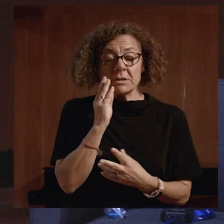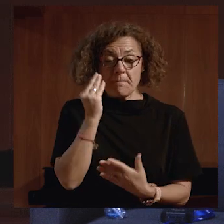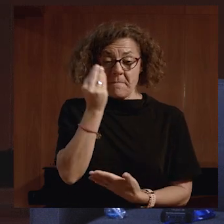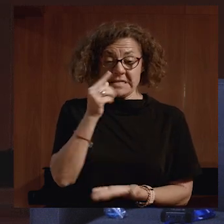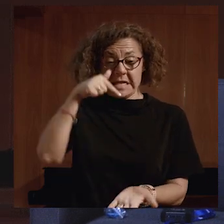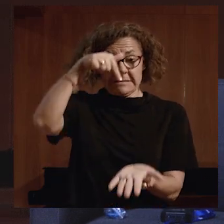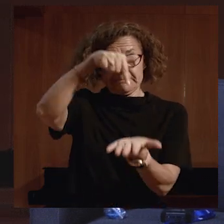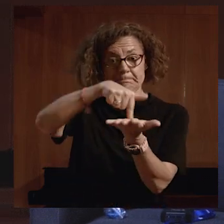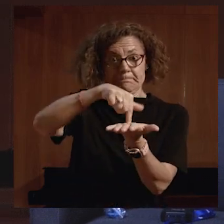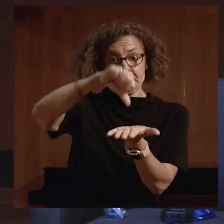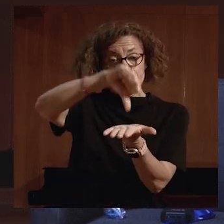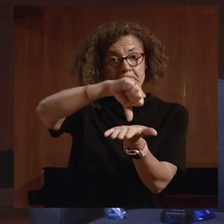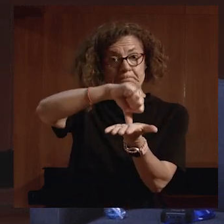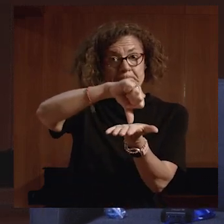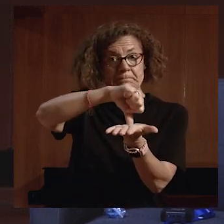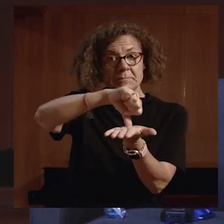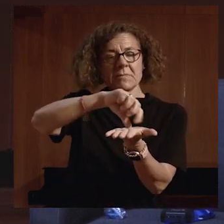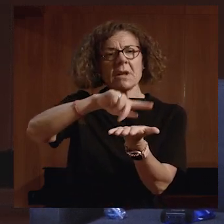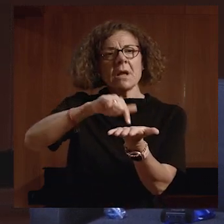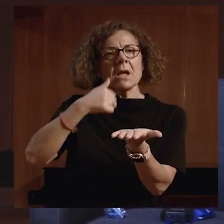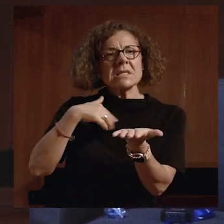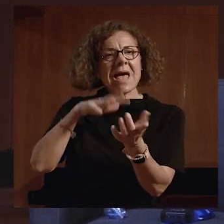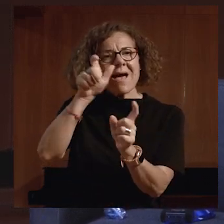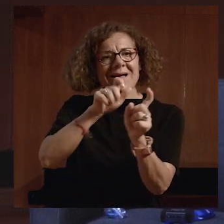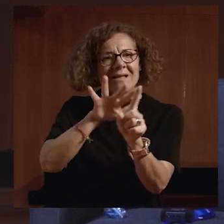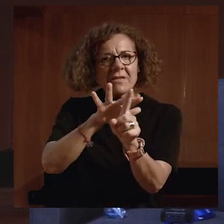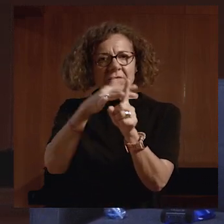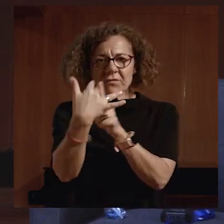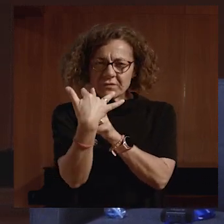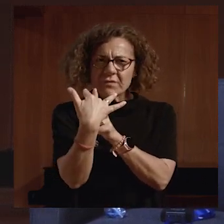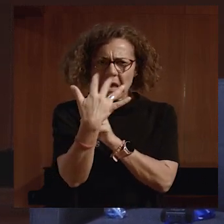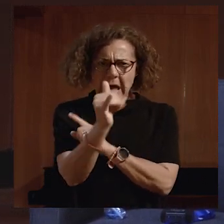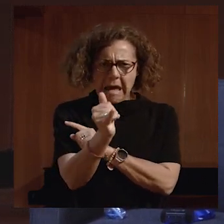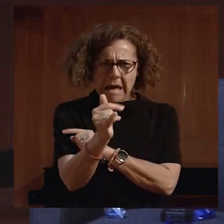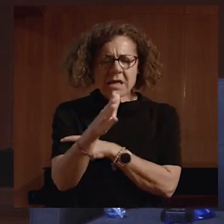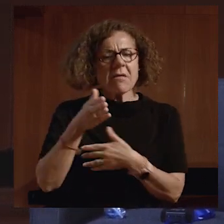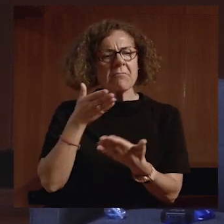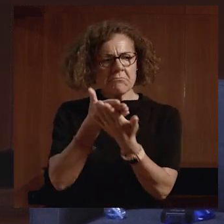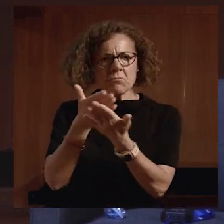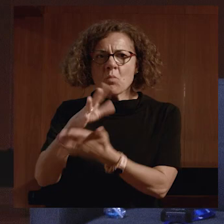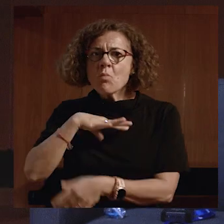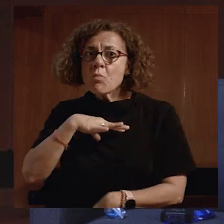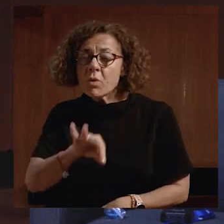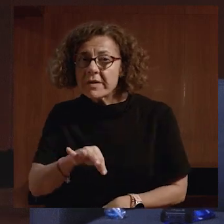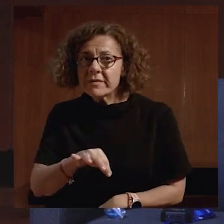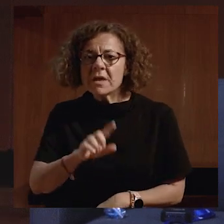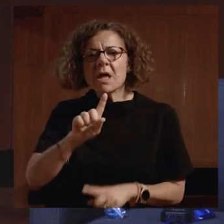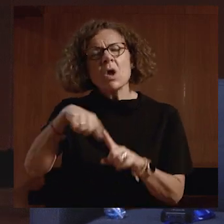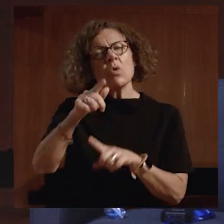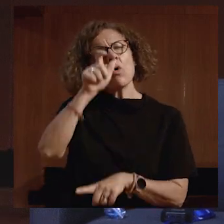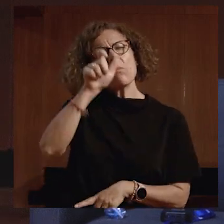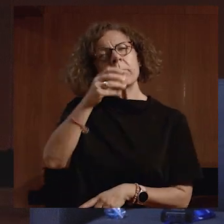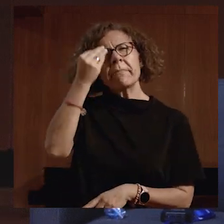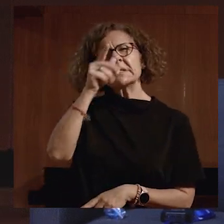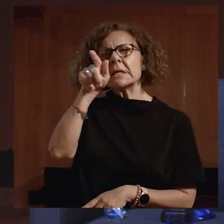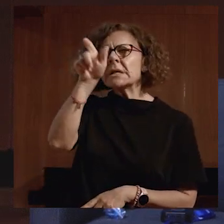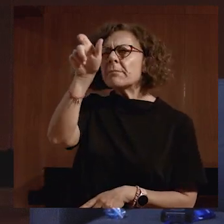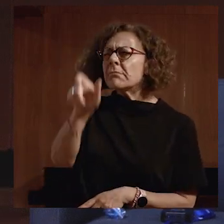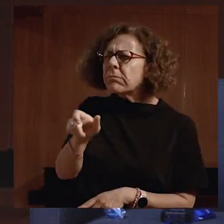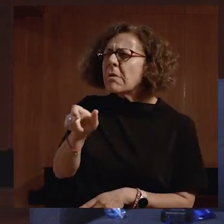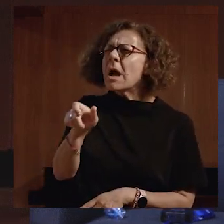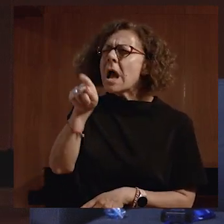already who are helping you, and then you take each person and you think, ah, but they're doing this, and they do this, and they're connected to this person and this